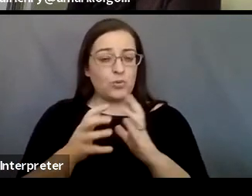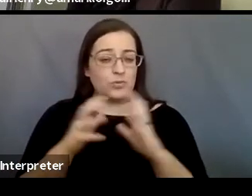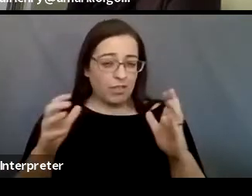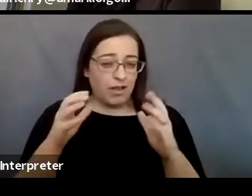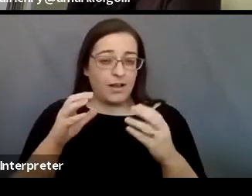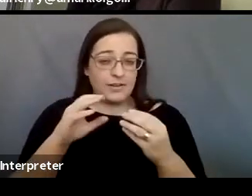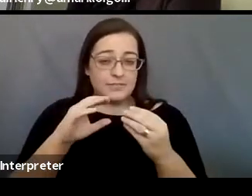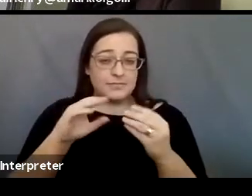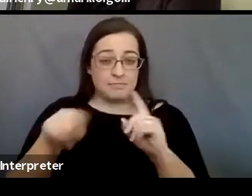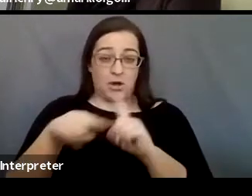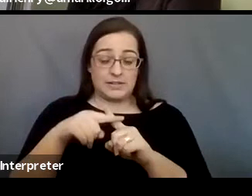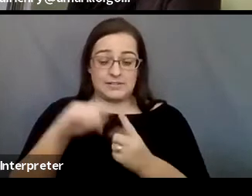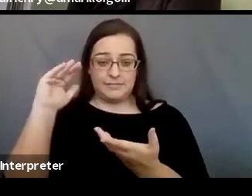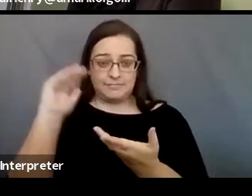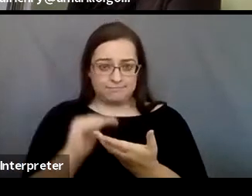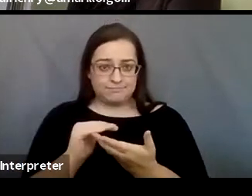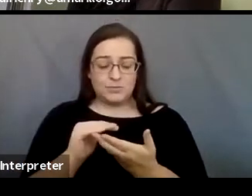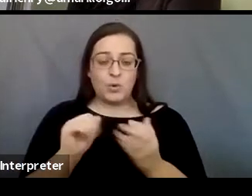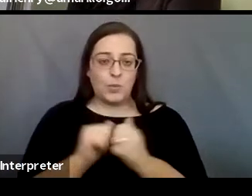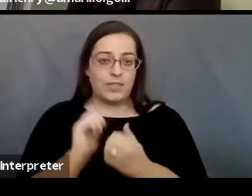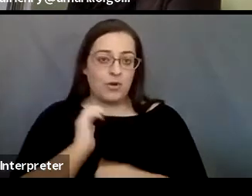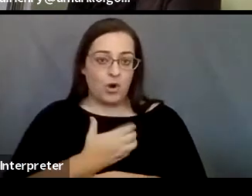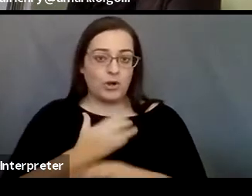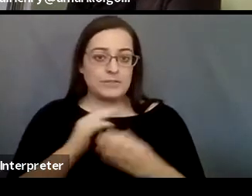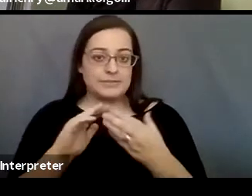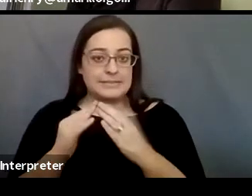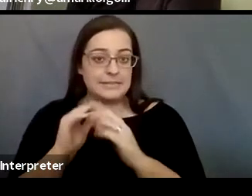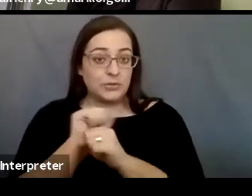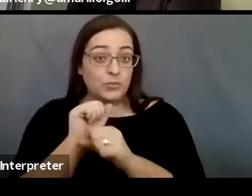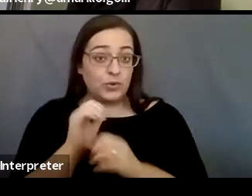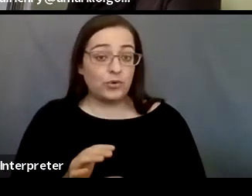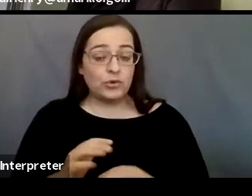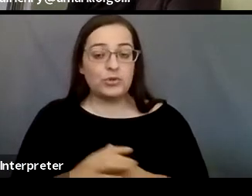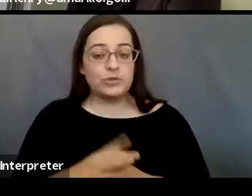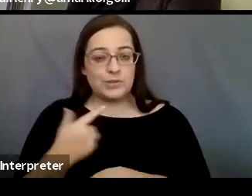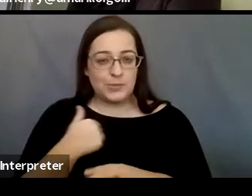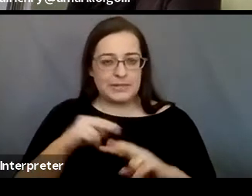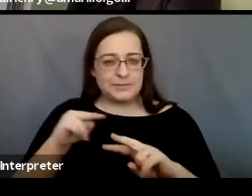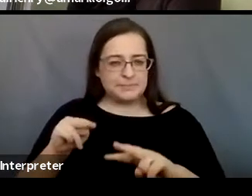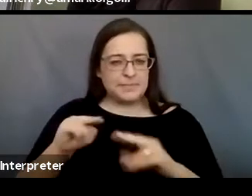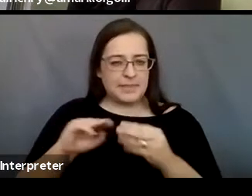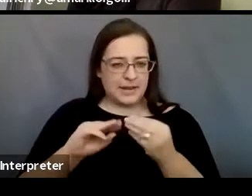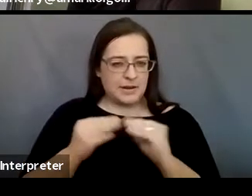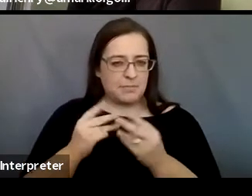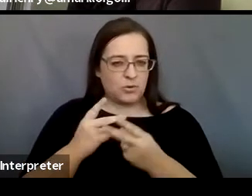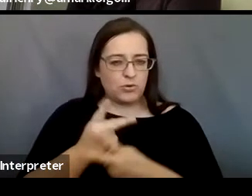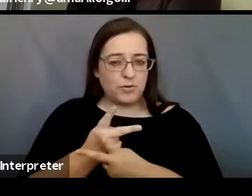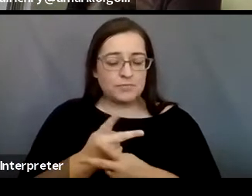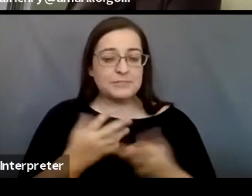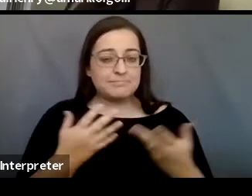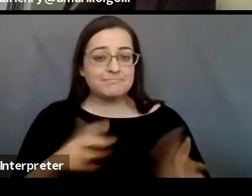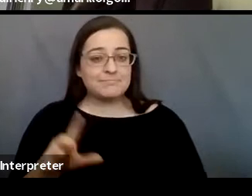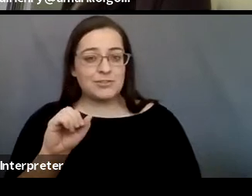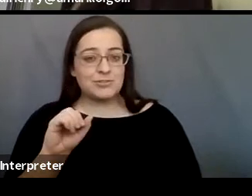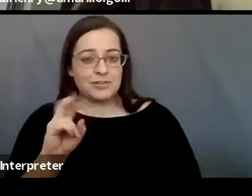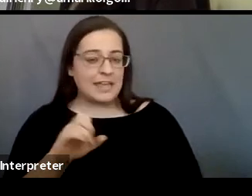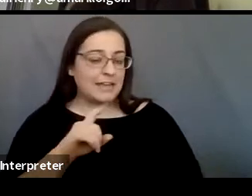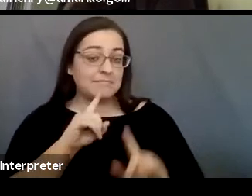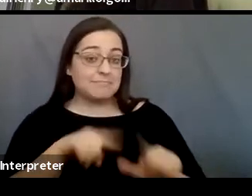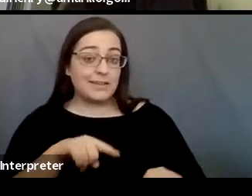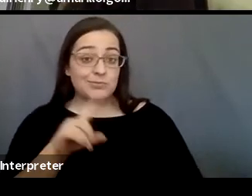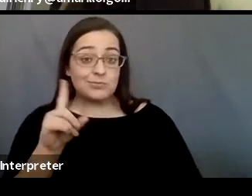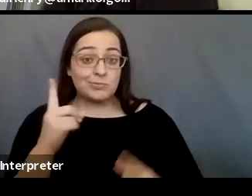of positive cases that we have in our essential personnel, which is something we track very closely. Dave, that's all I have. I'll answer any questions.